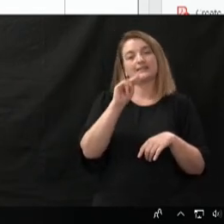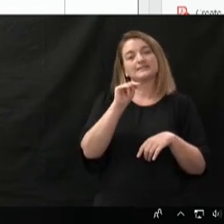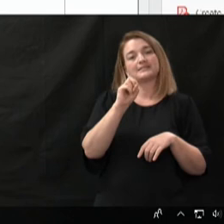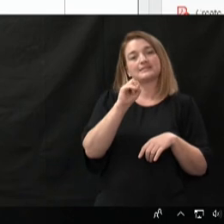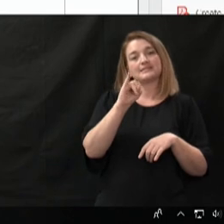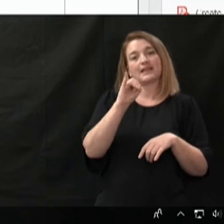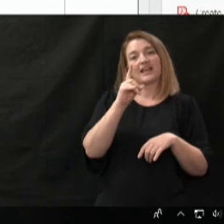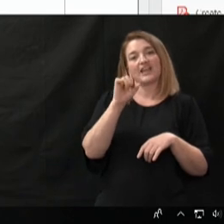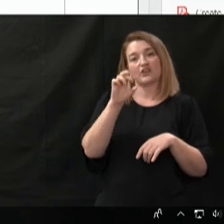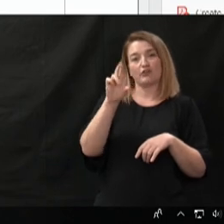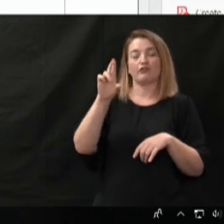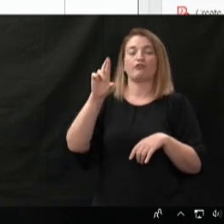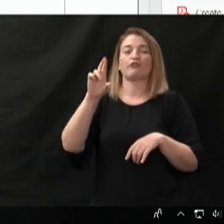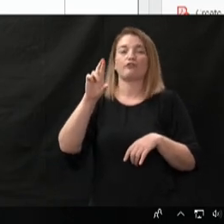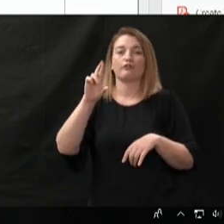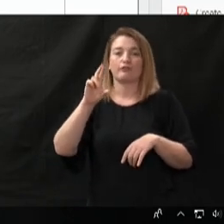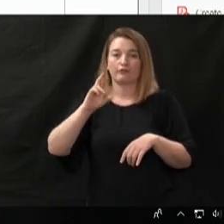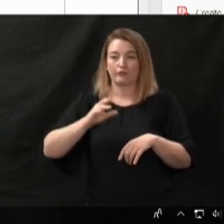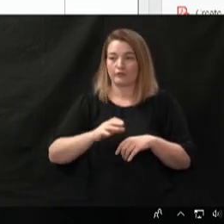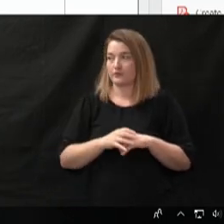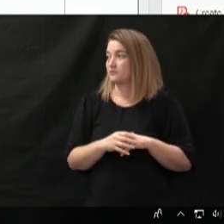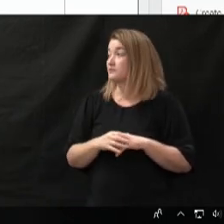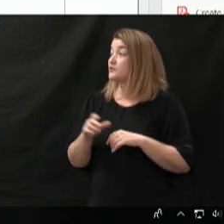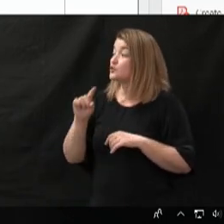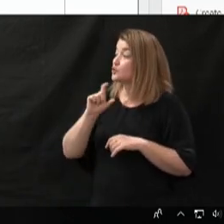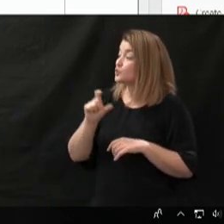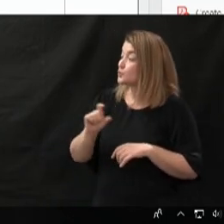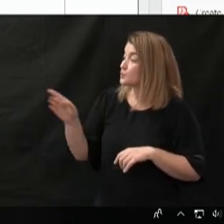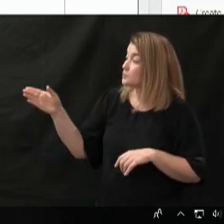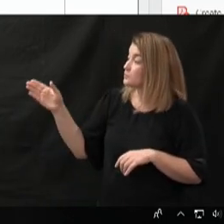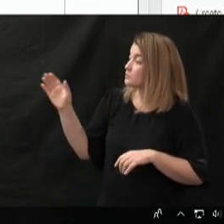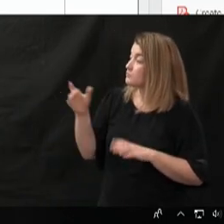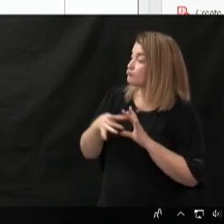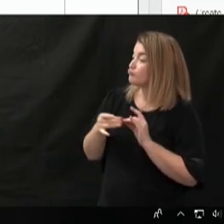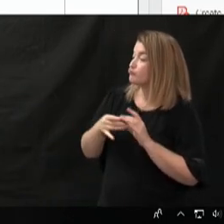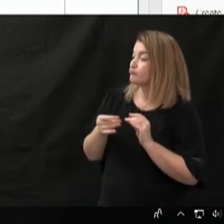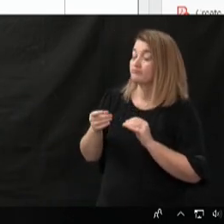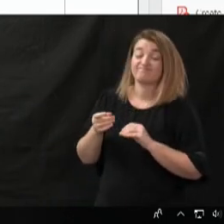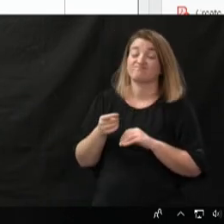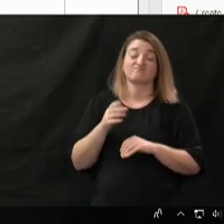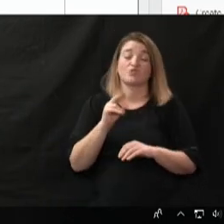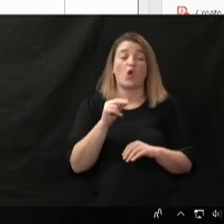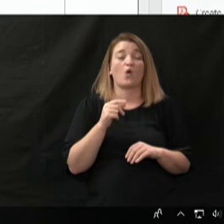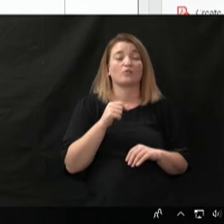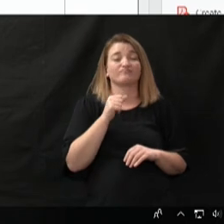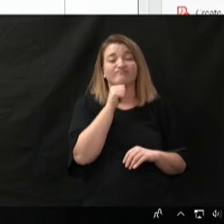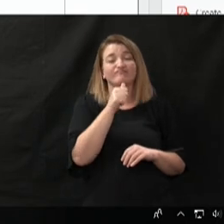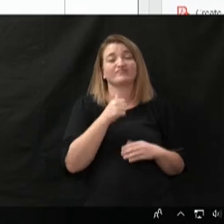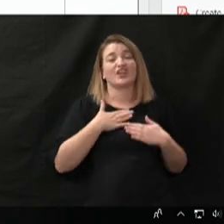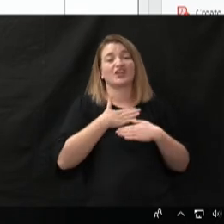Inside. Anything from Zoom? No, they're not into it. Okay.